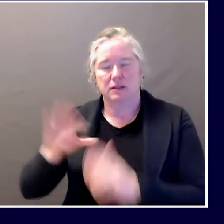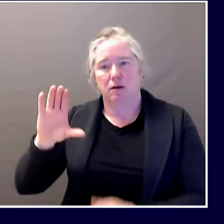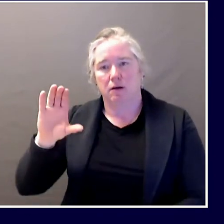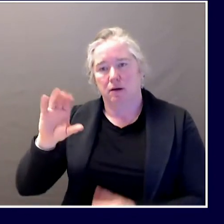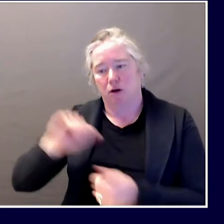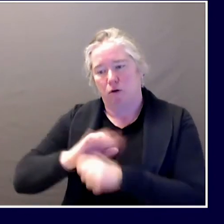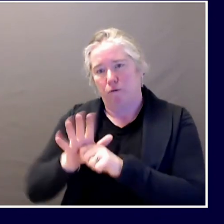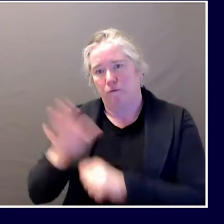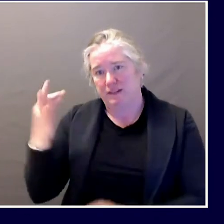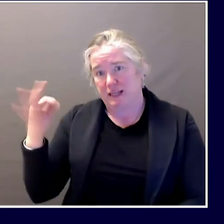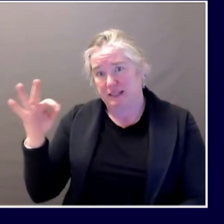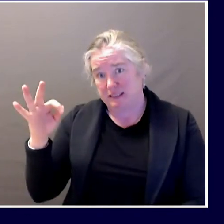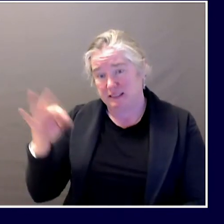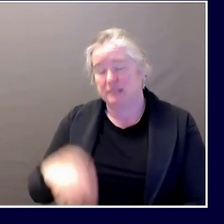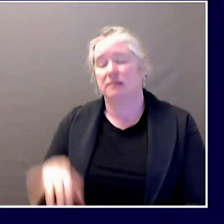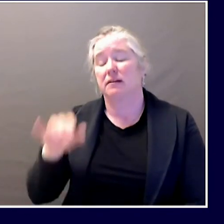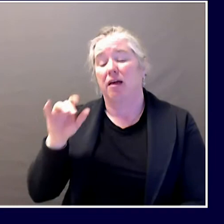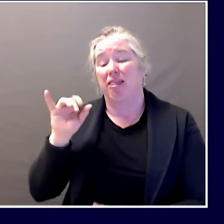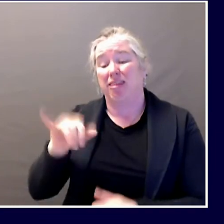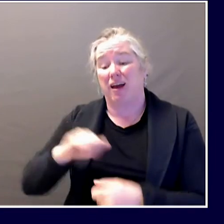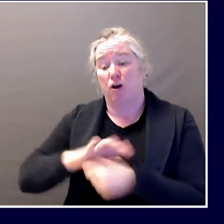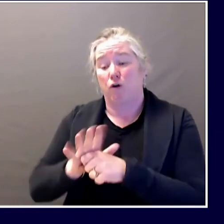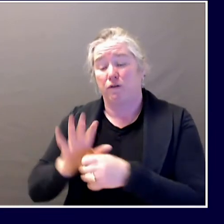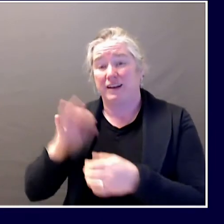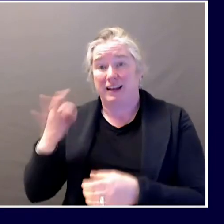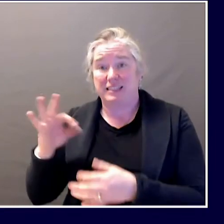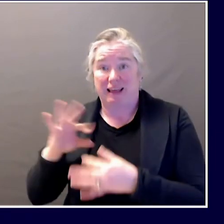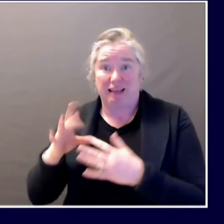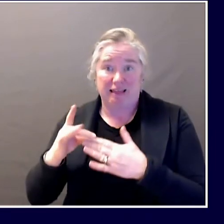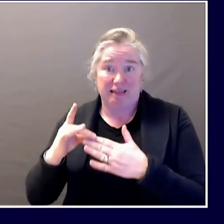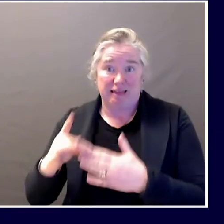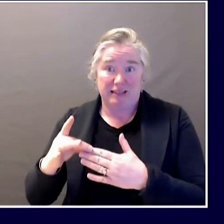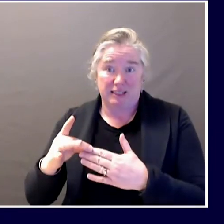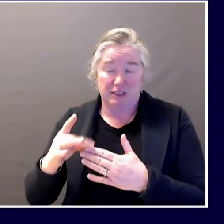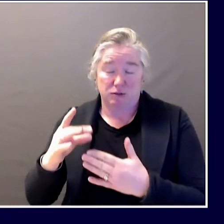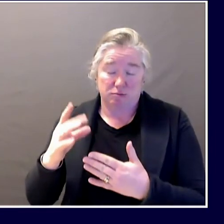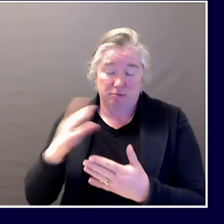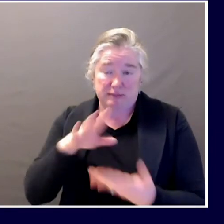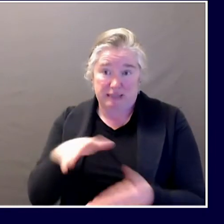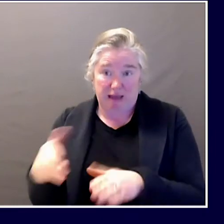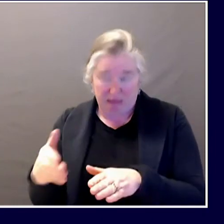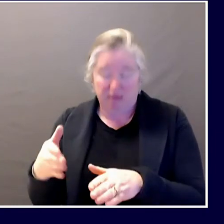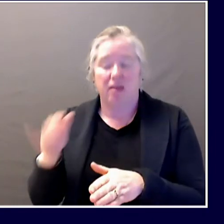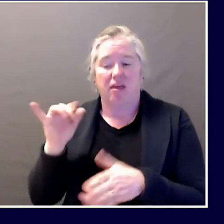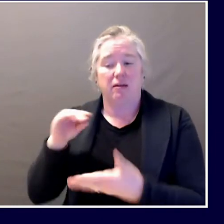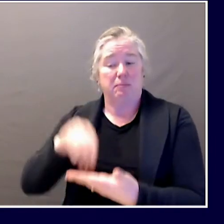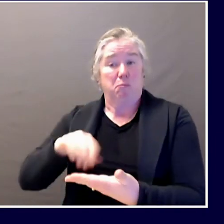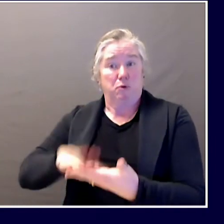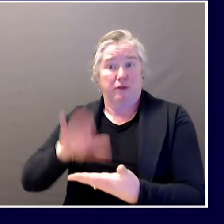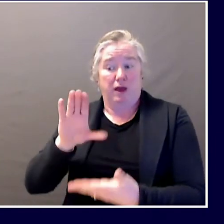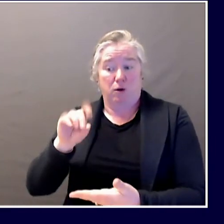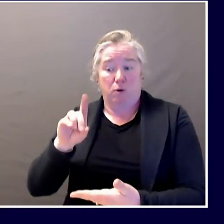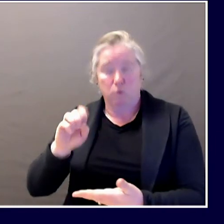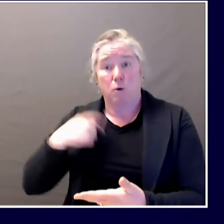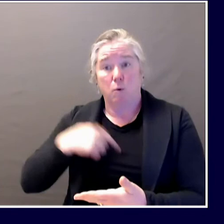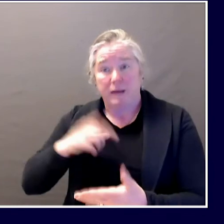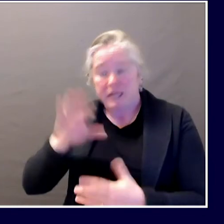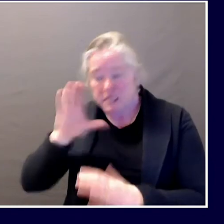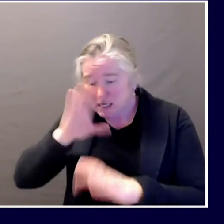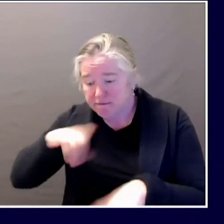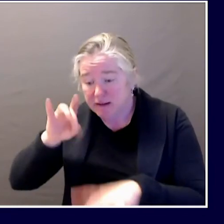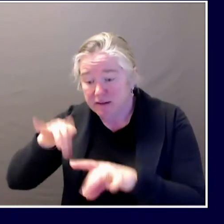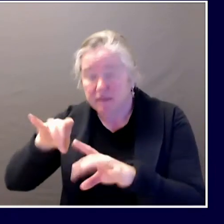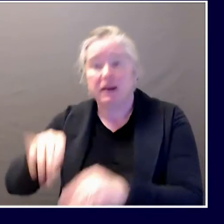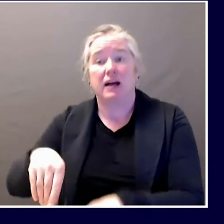played a role in their death. We do this in an effort to make sure that our epidemiological picture is as clear